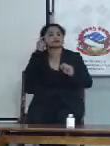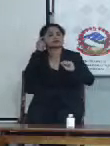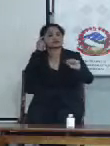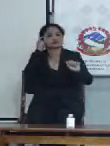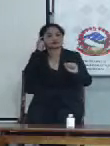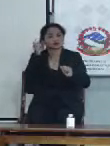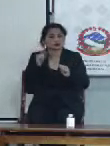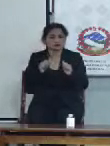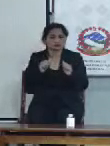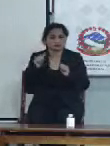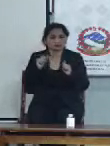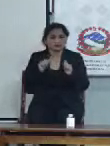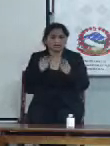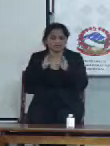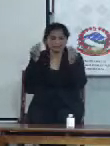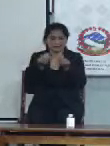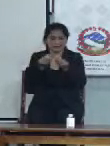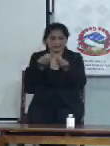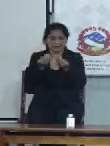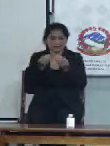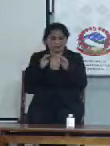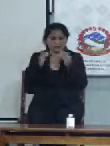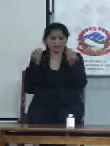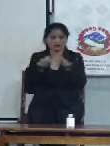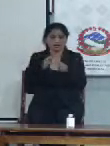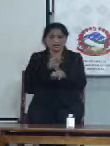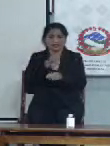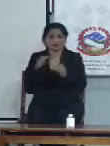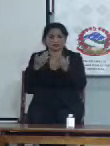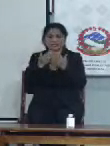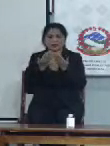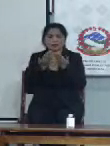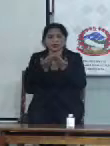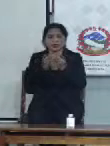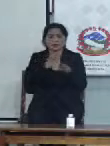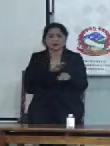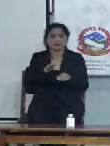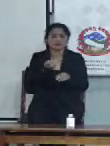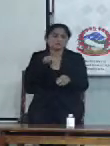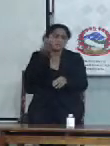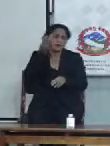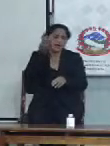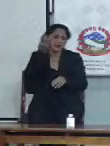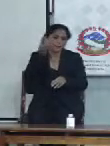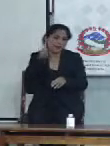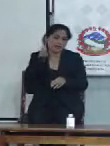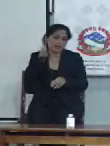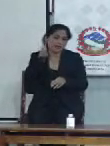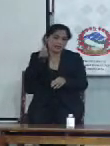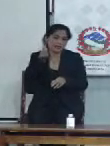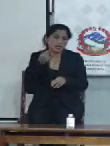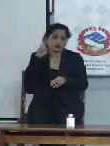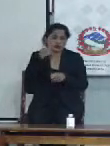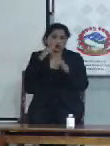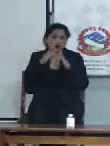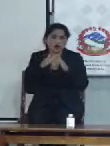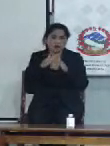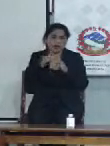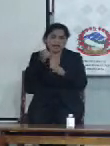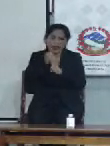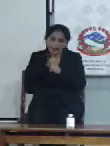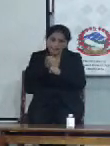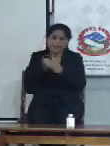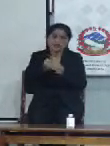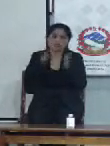public schools, where the government who are working as a daily workers and used to go to the study, for